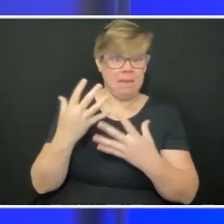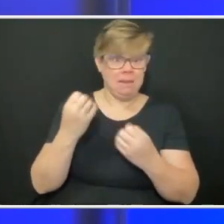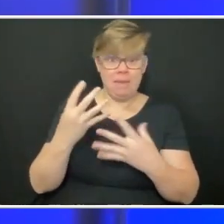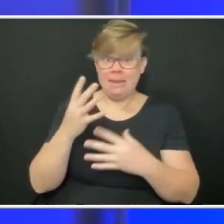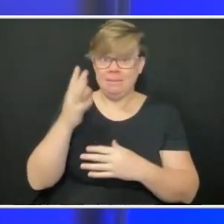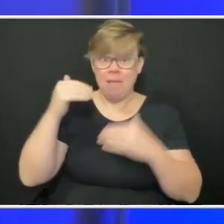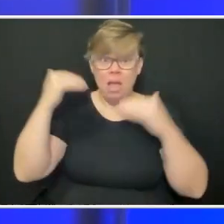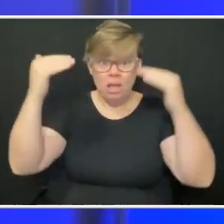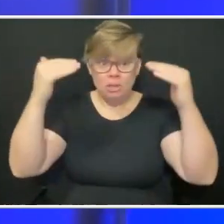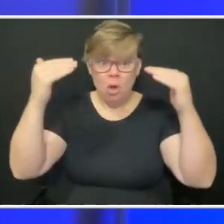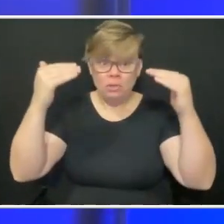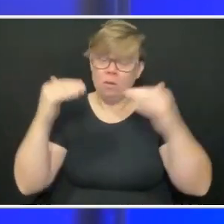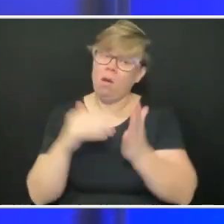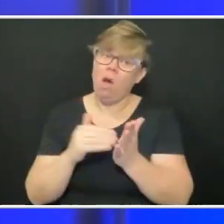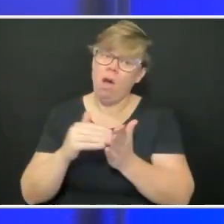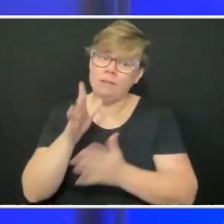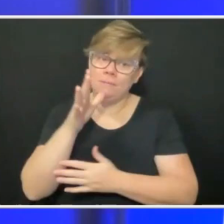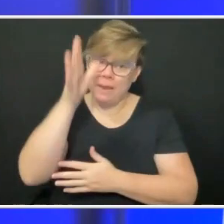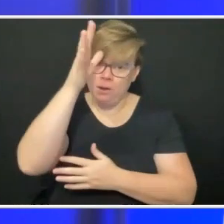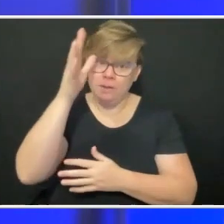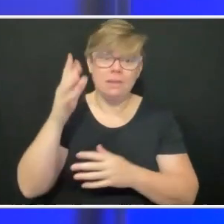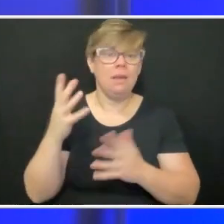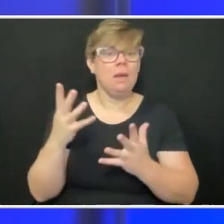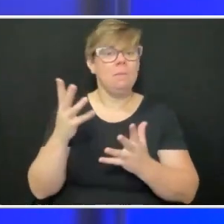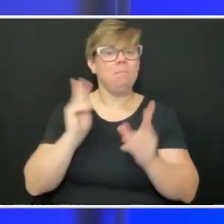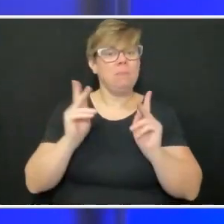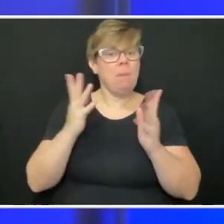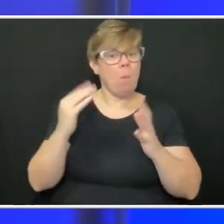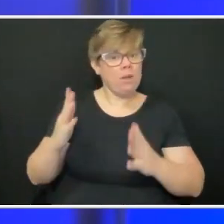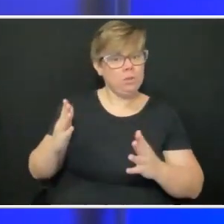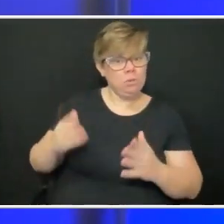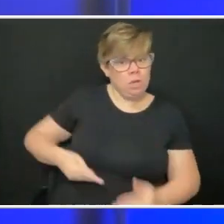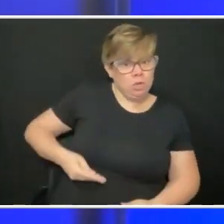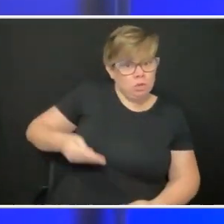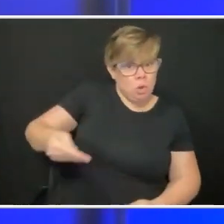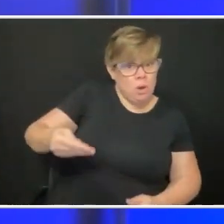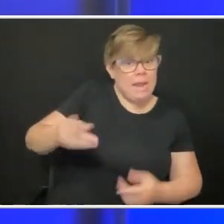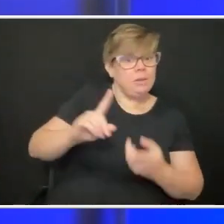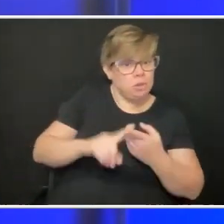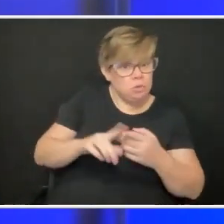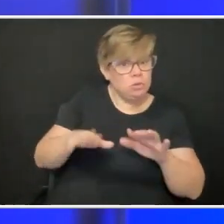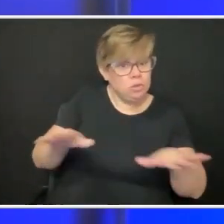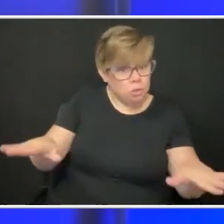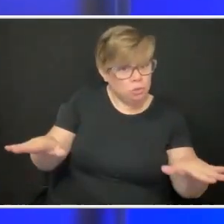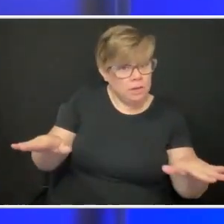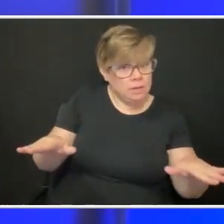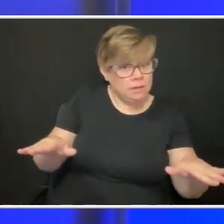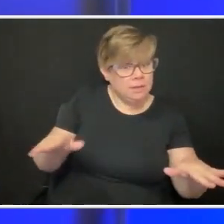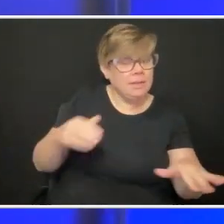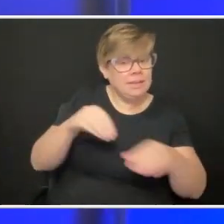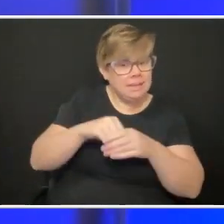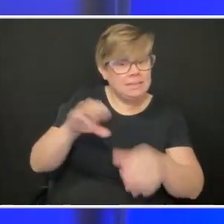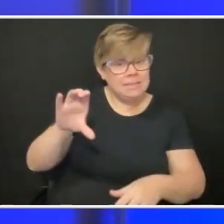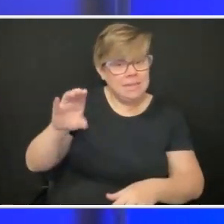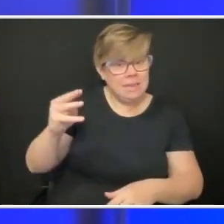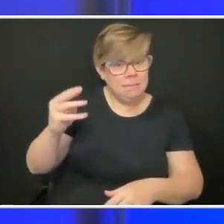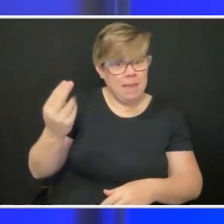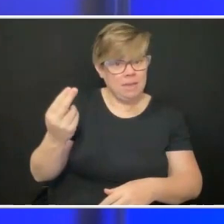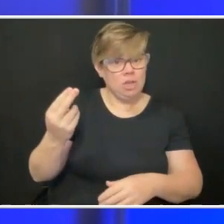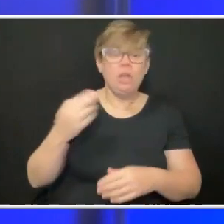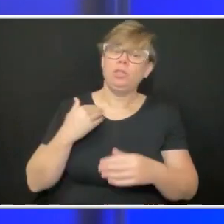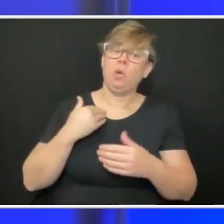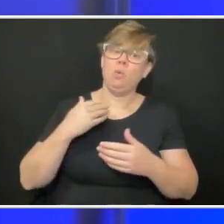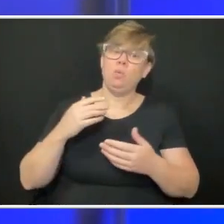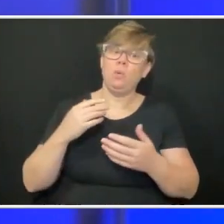but often some others as well that want to donate to a child that's a patient in Children's Mercy. And a number of years ago, we developed this partnership, and it